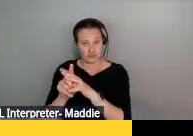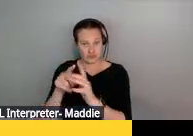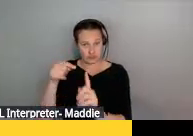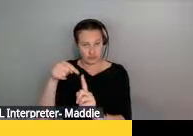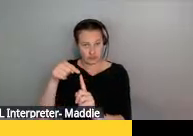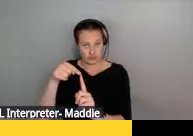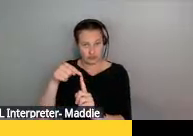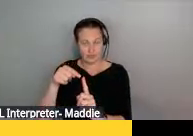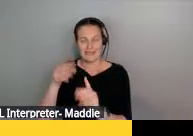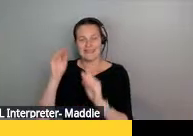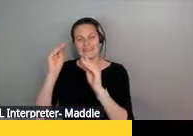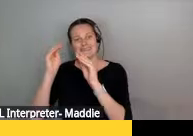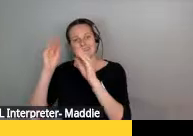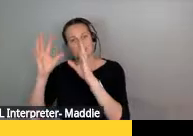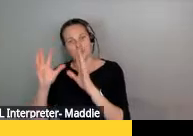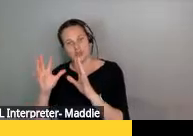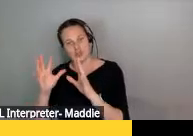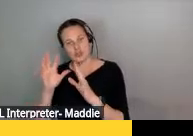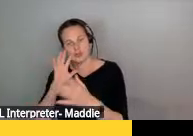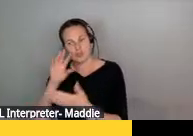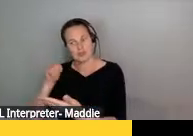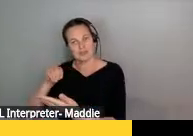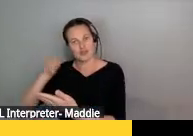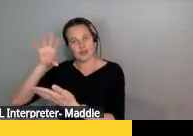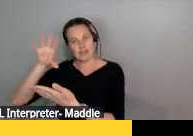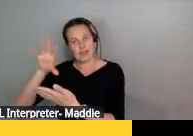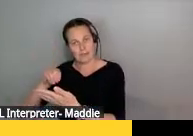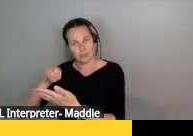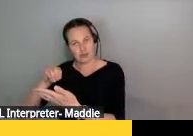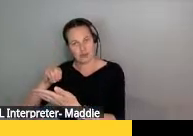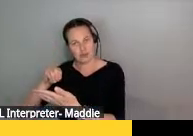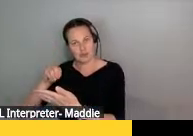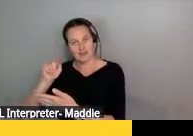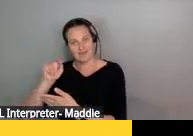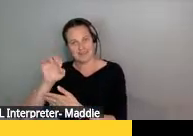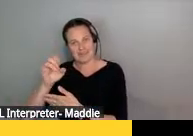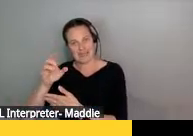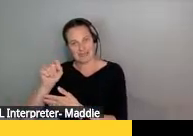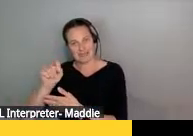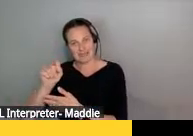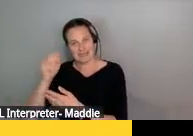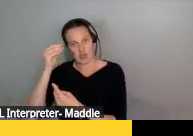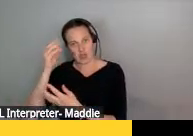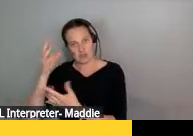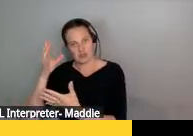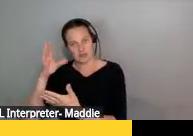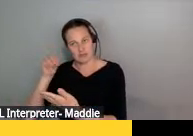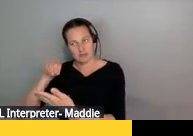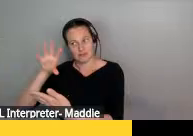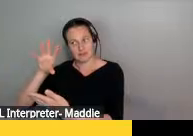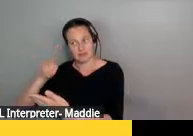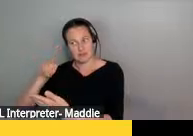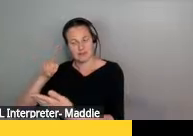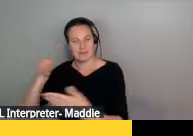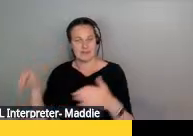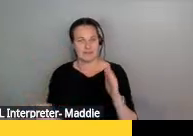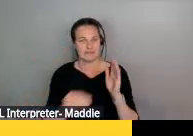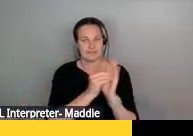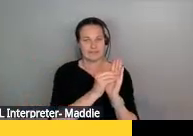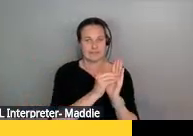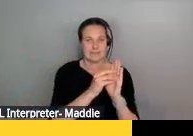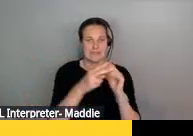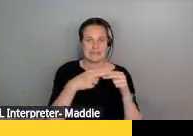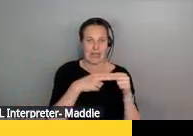teachers taking screen captures of text and content and putting that in their slides or saving